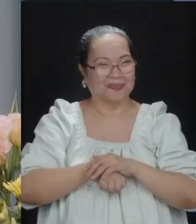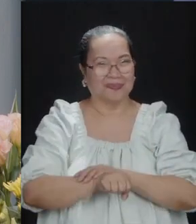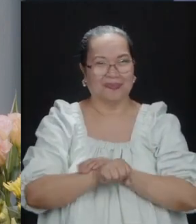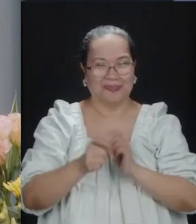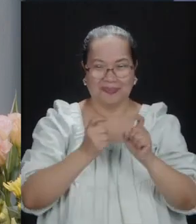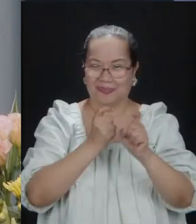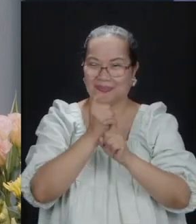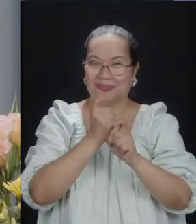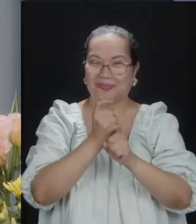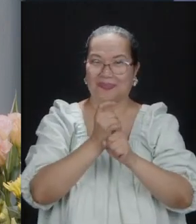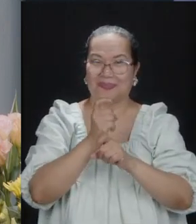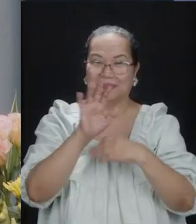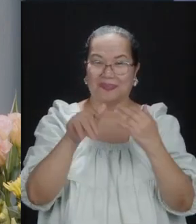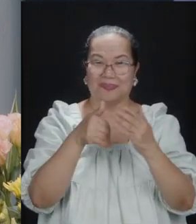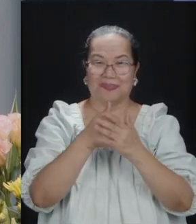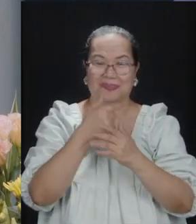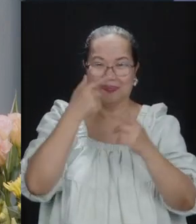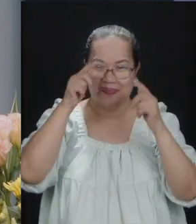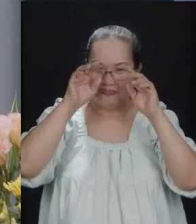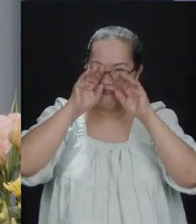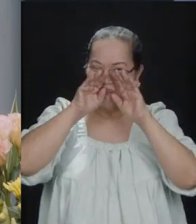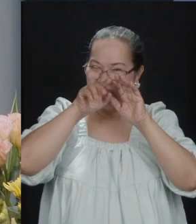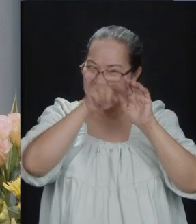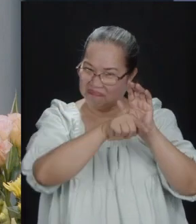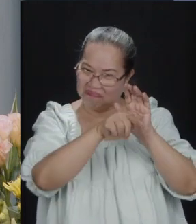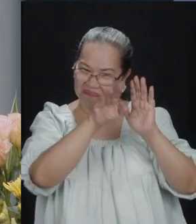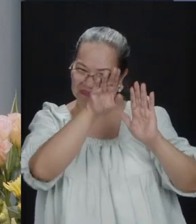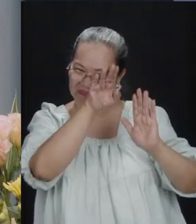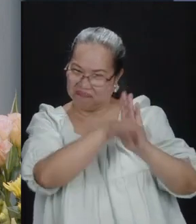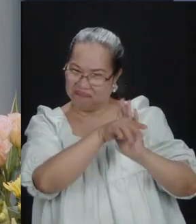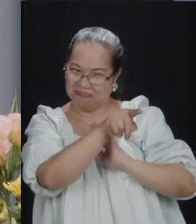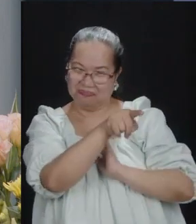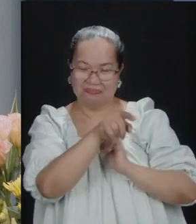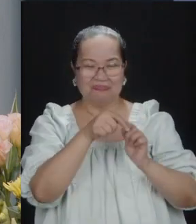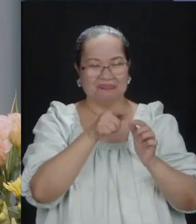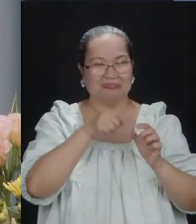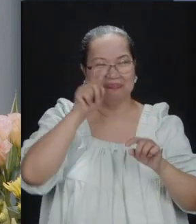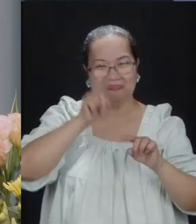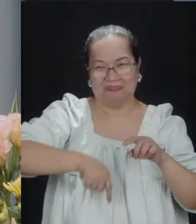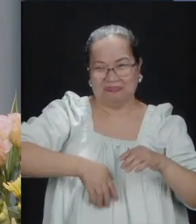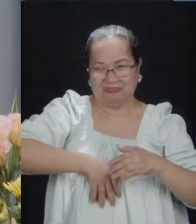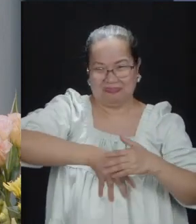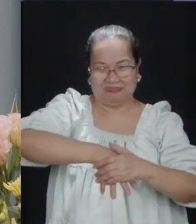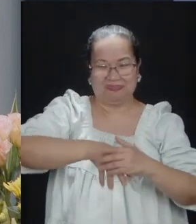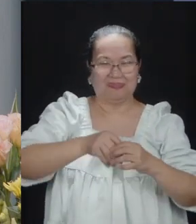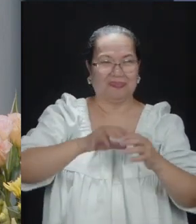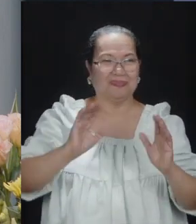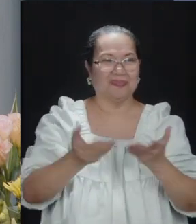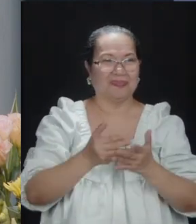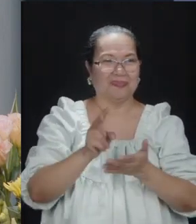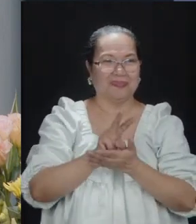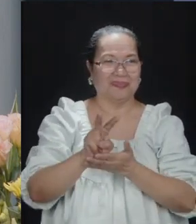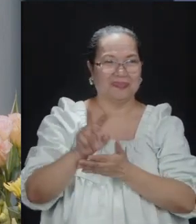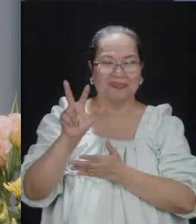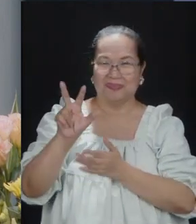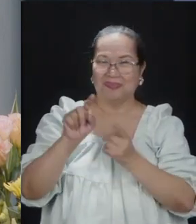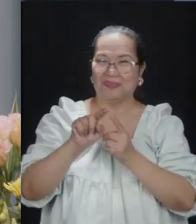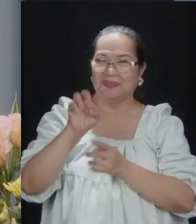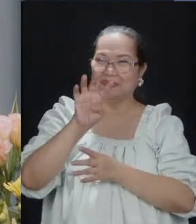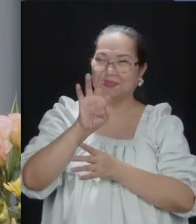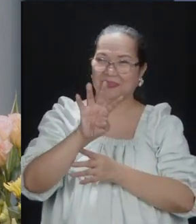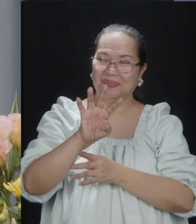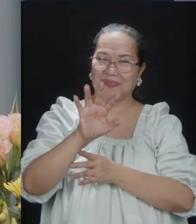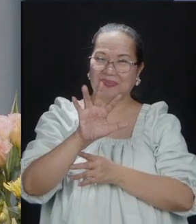scorn of the one who looked down on her. Then in verses 3 to 5, I really recommend that you go back to